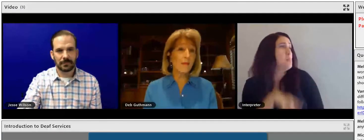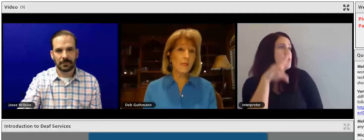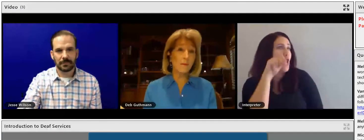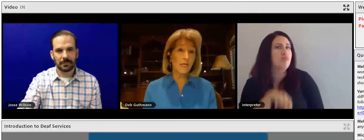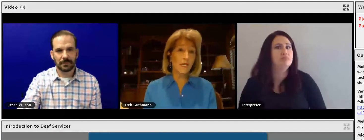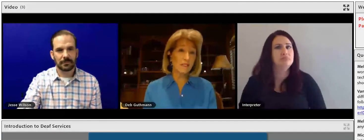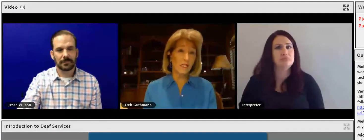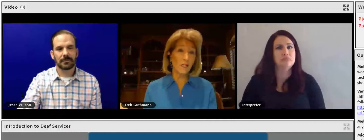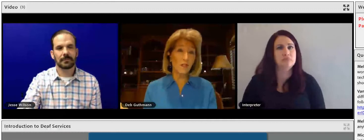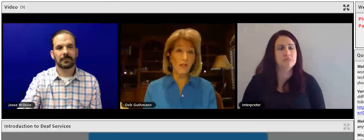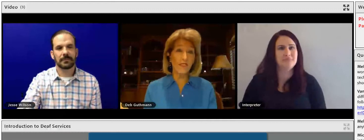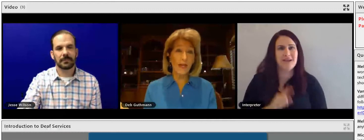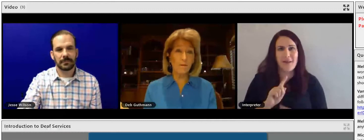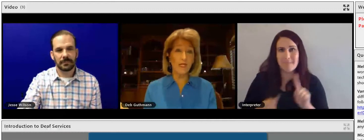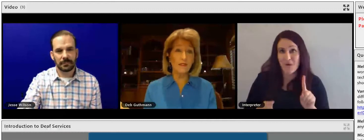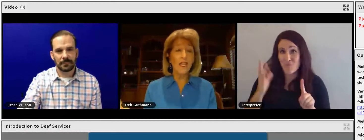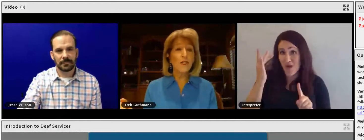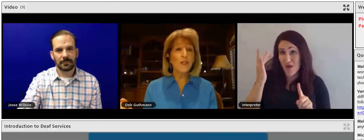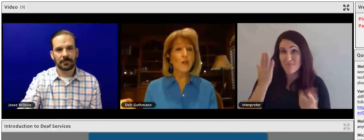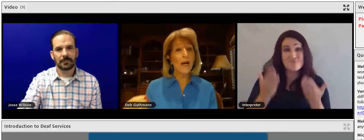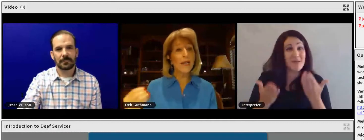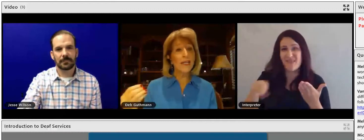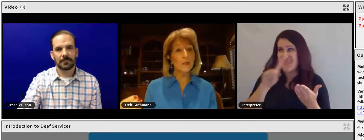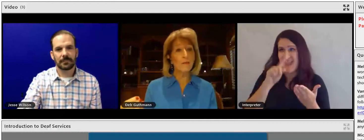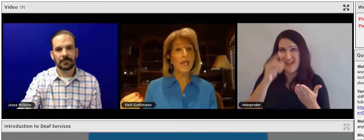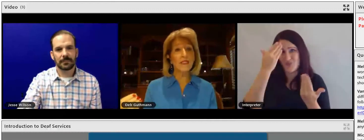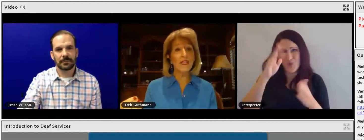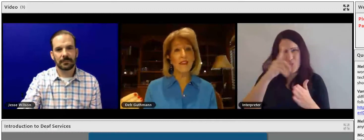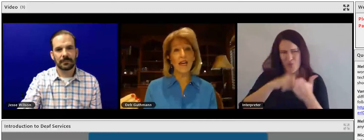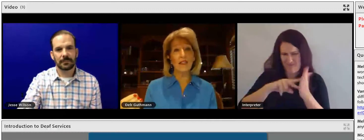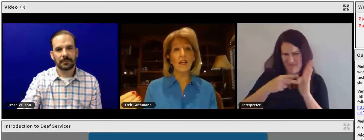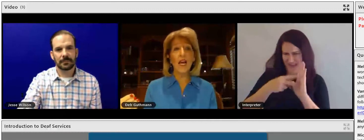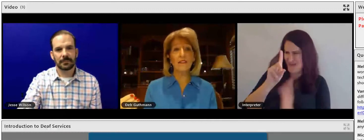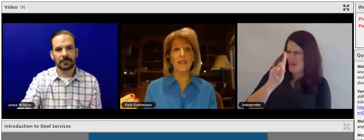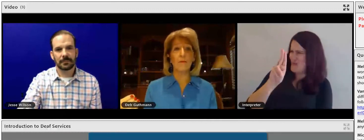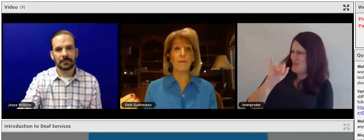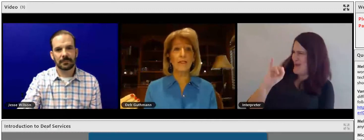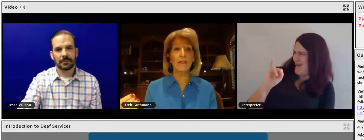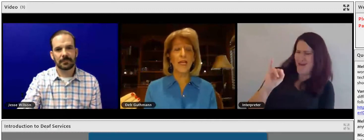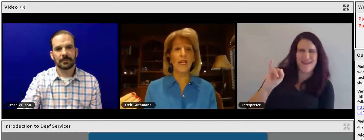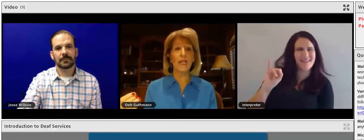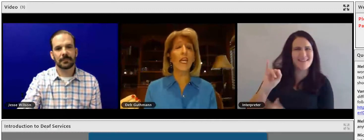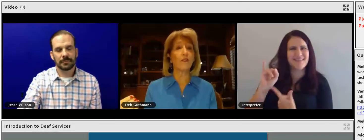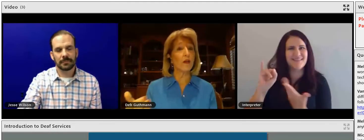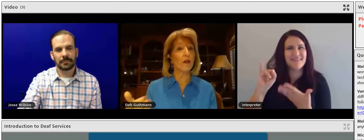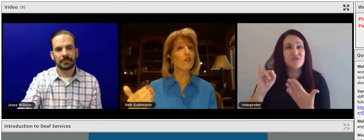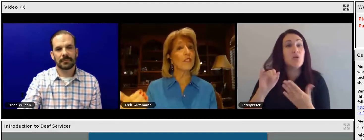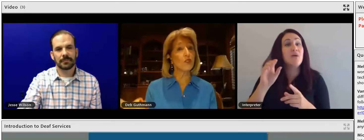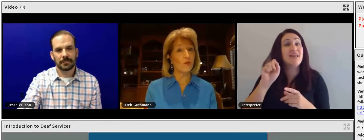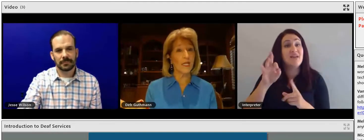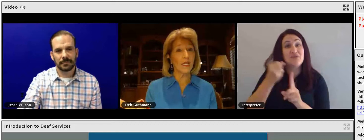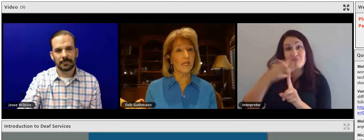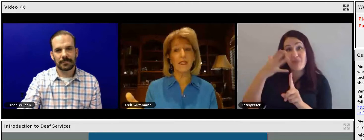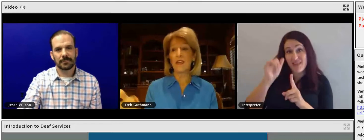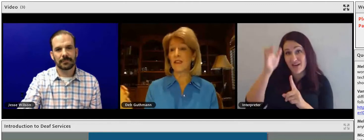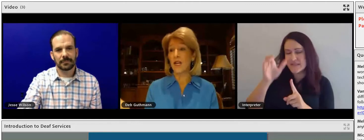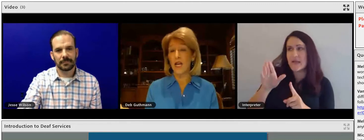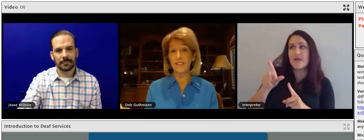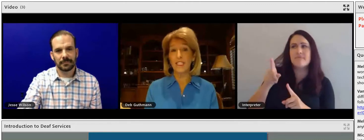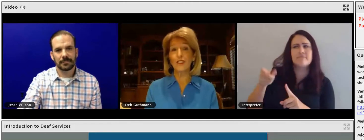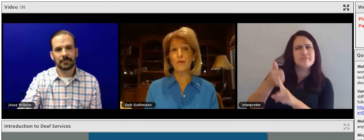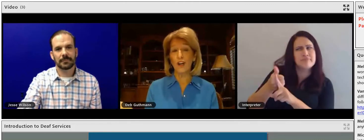no. But that may be because they don't know what that means. So by expanding that concept, by saying, have you ever